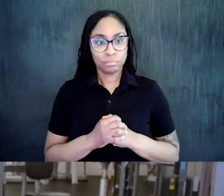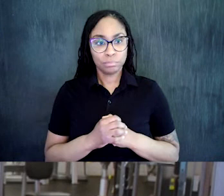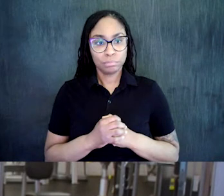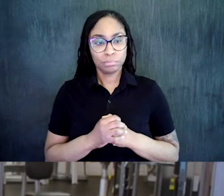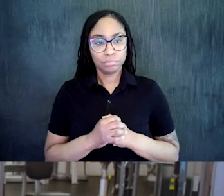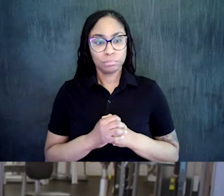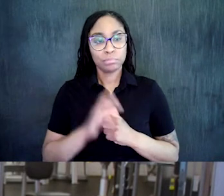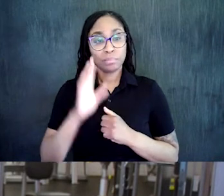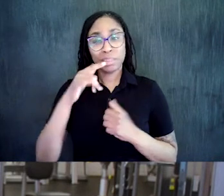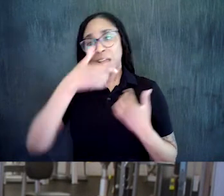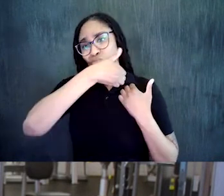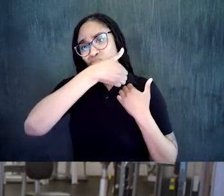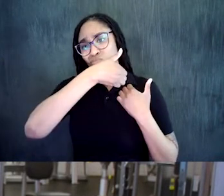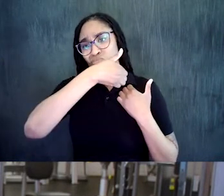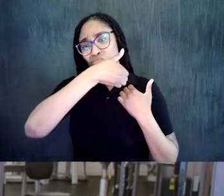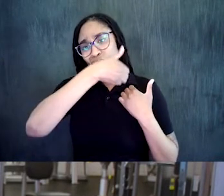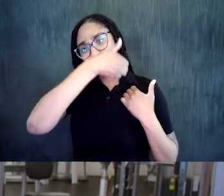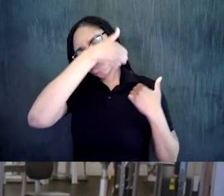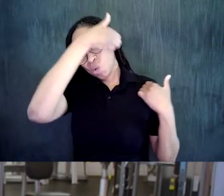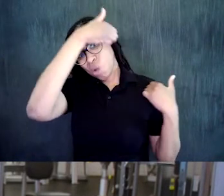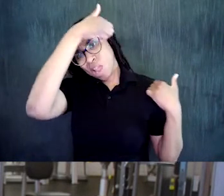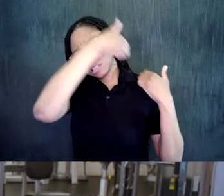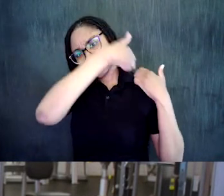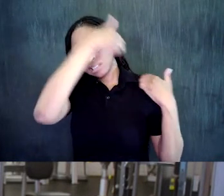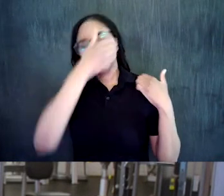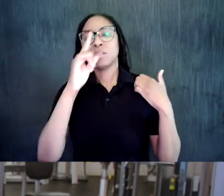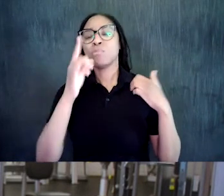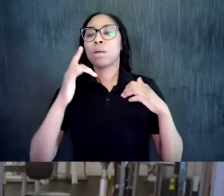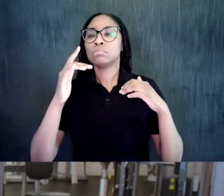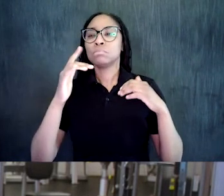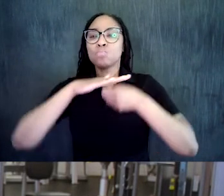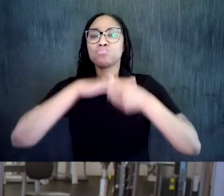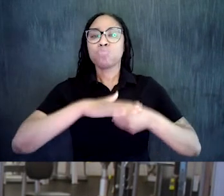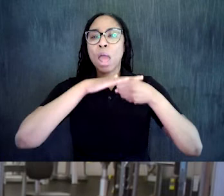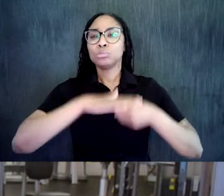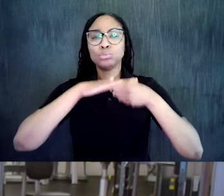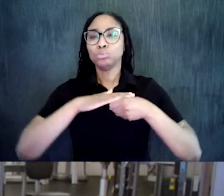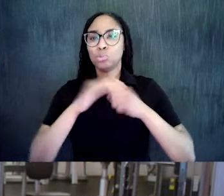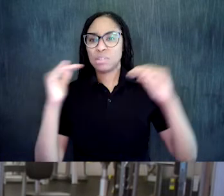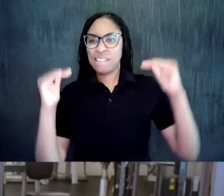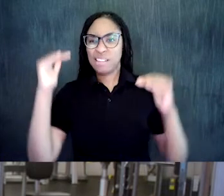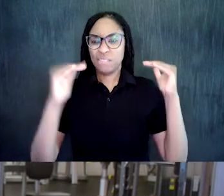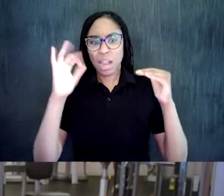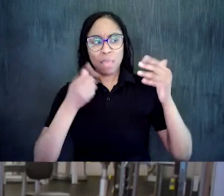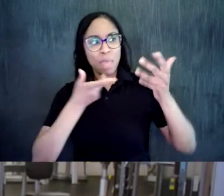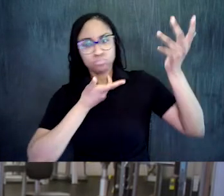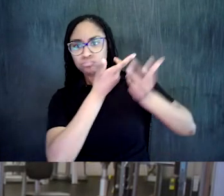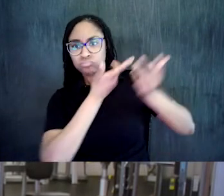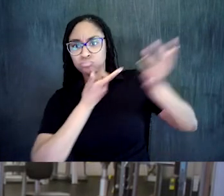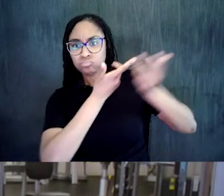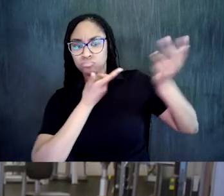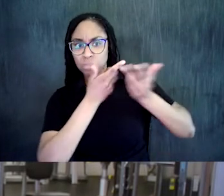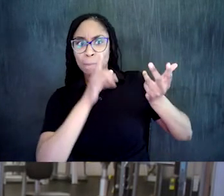some exercises. So we're going to start with the upper body and then we'll move to the lower body. We'll start with some stretching and then we'll do some active